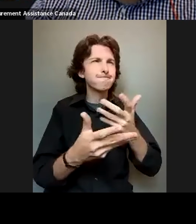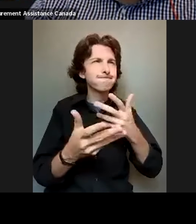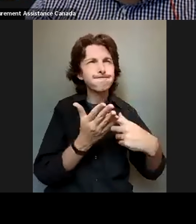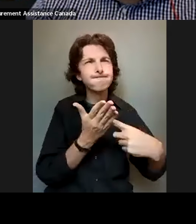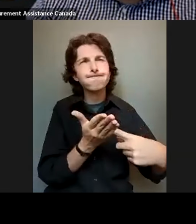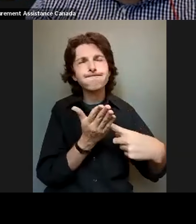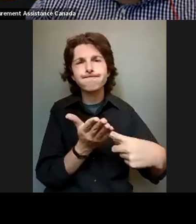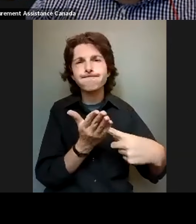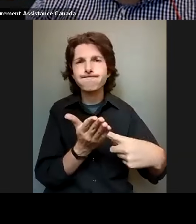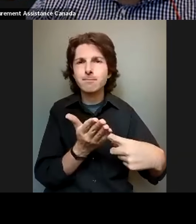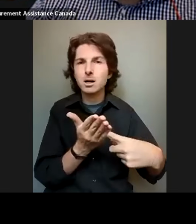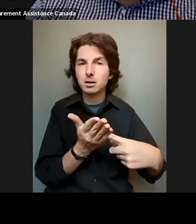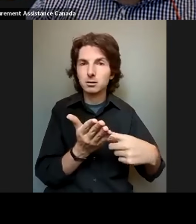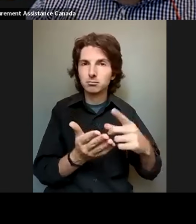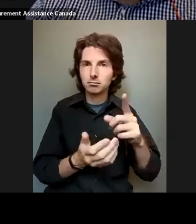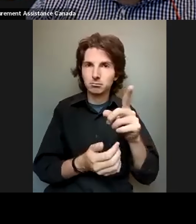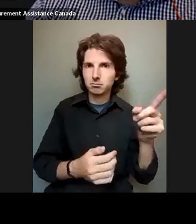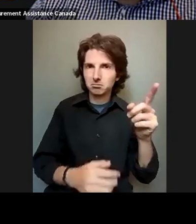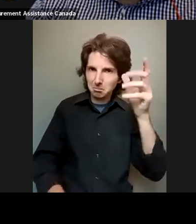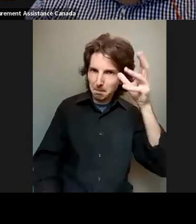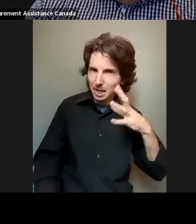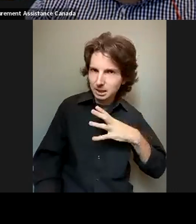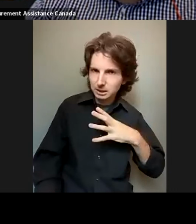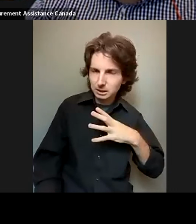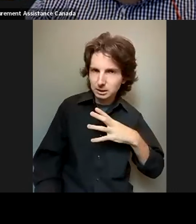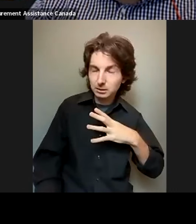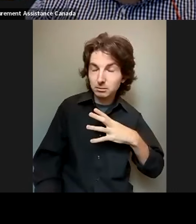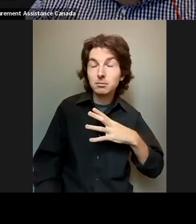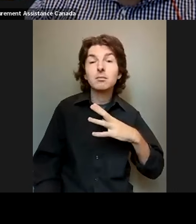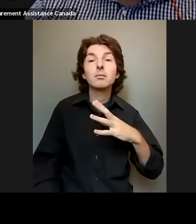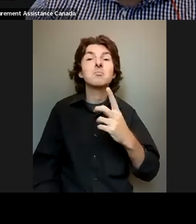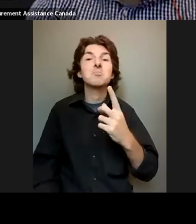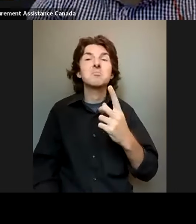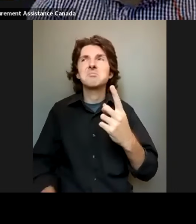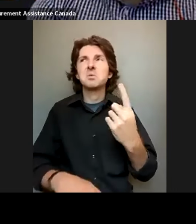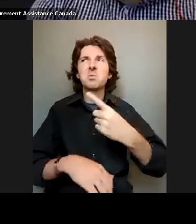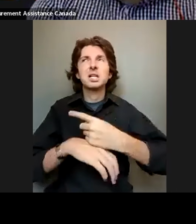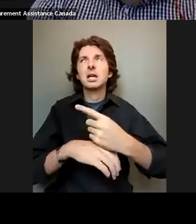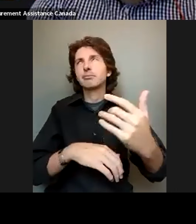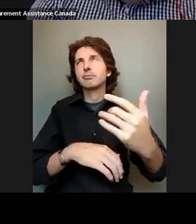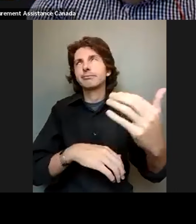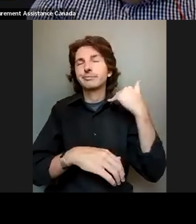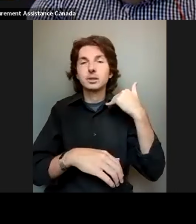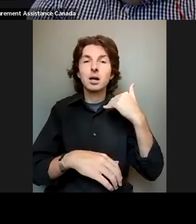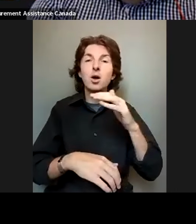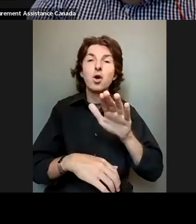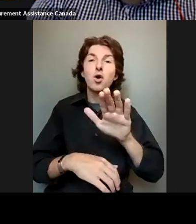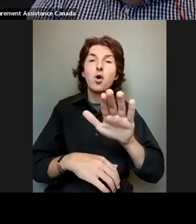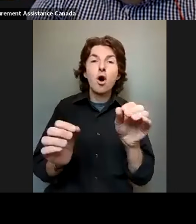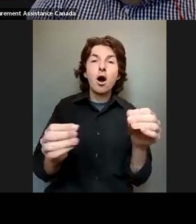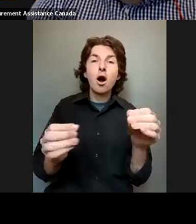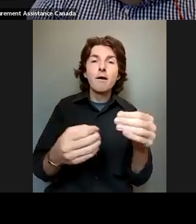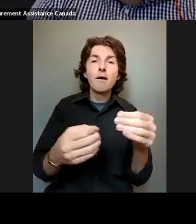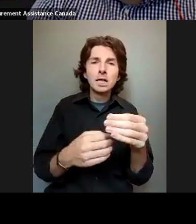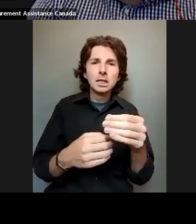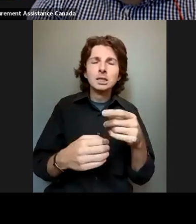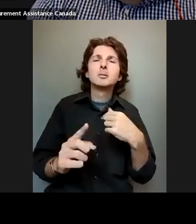had Zoom meeting one day with someone from your office, and she